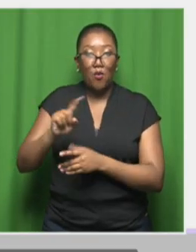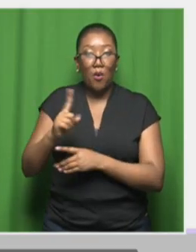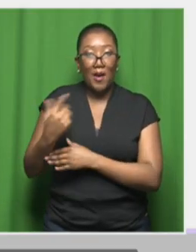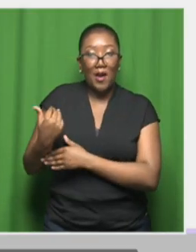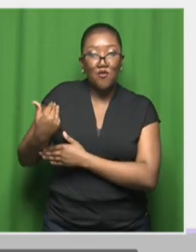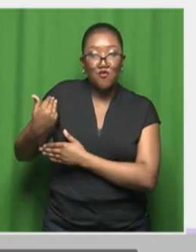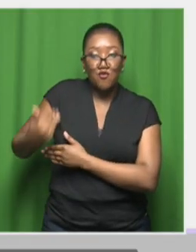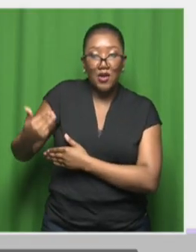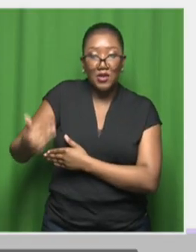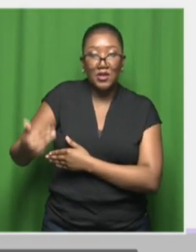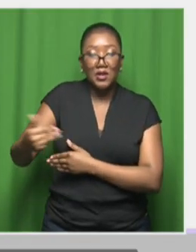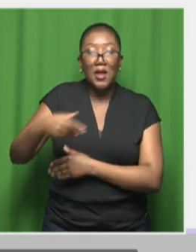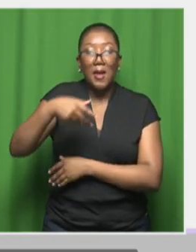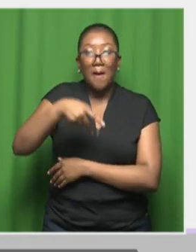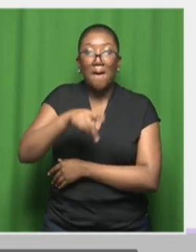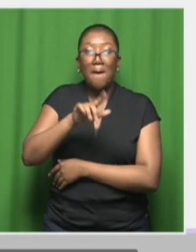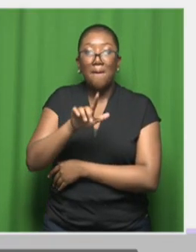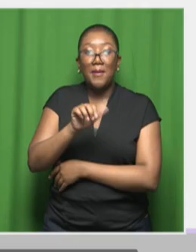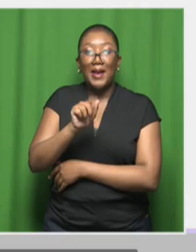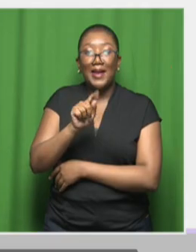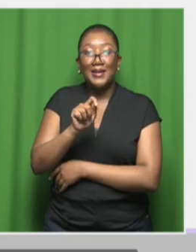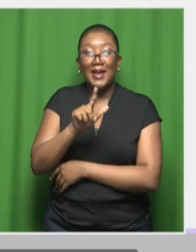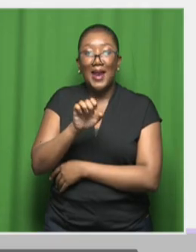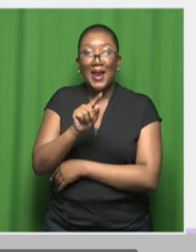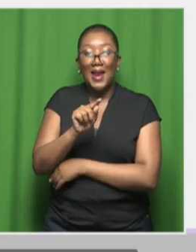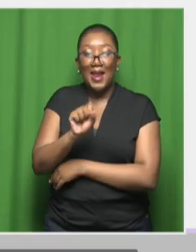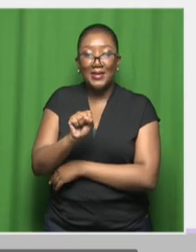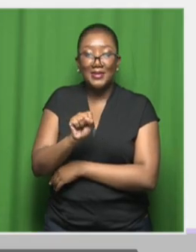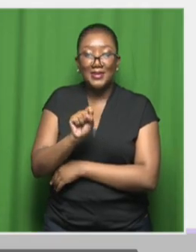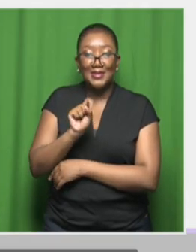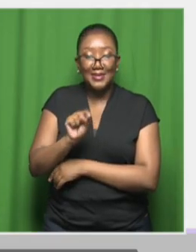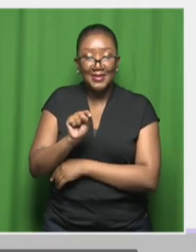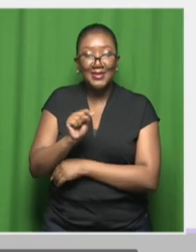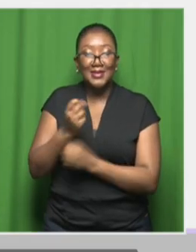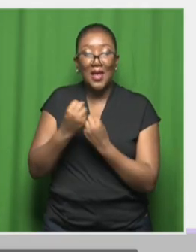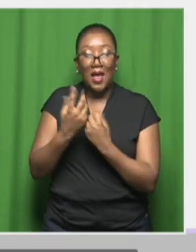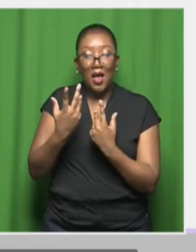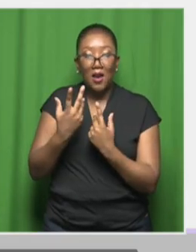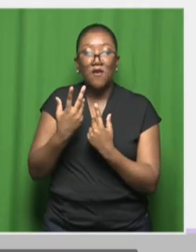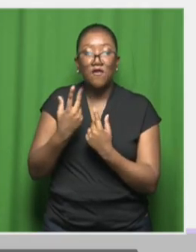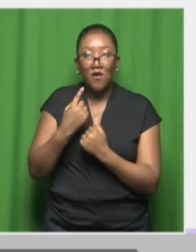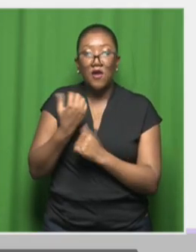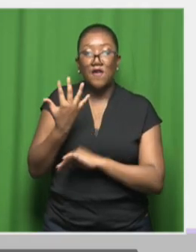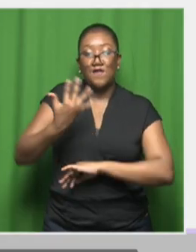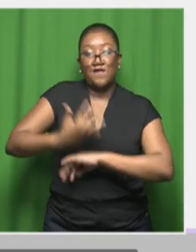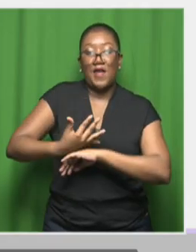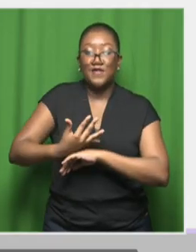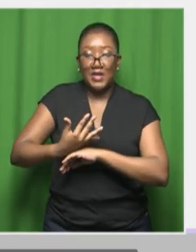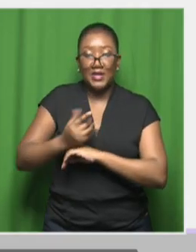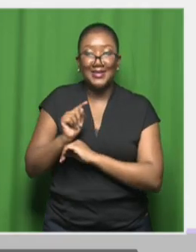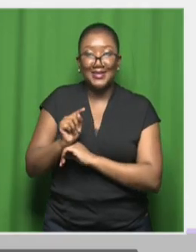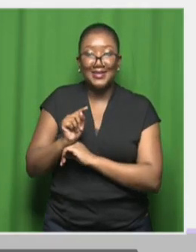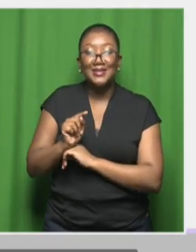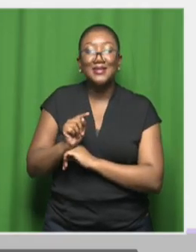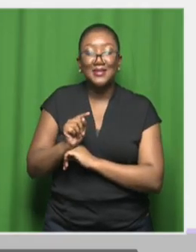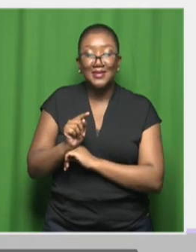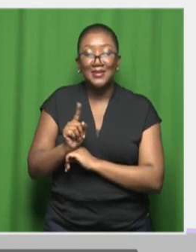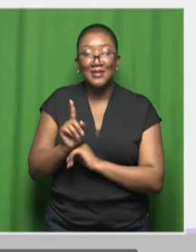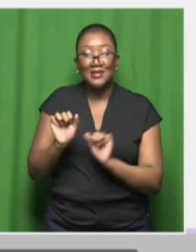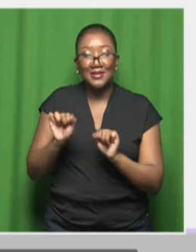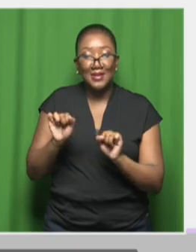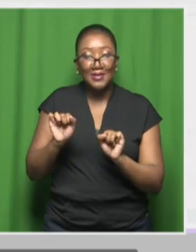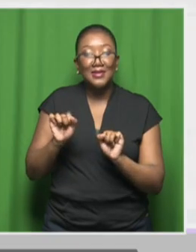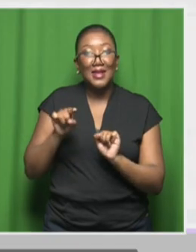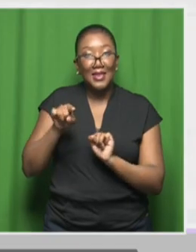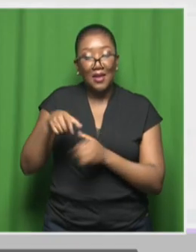in which you donate platelets is much more frequent. Platelets last up to 5 days. So you can see that, and